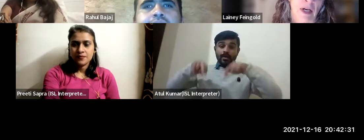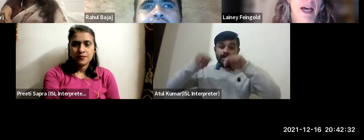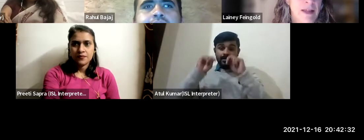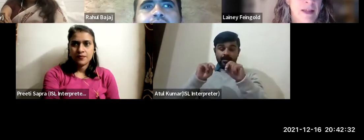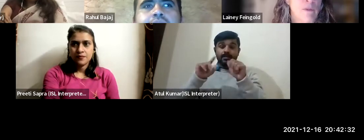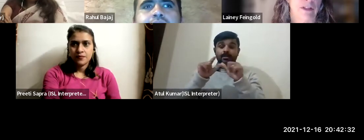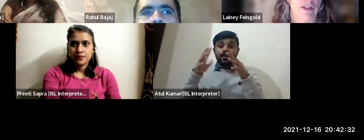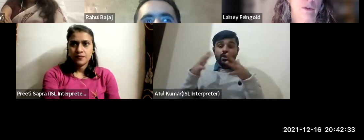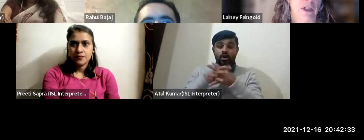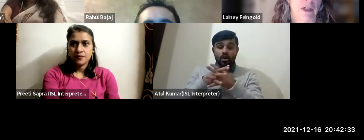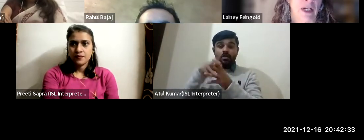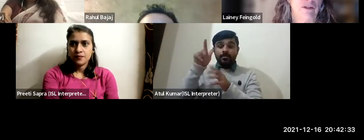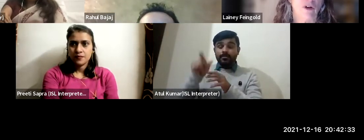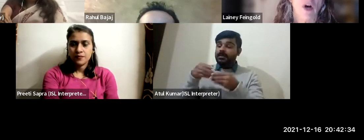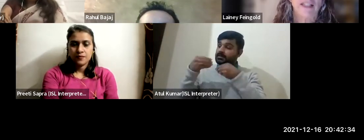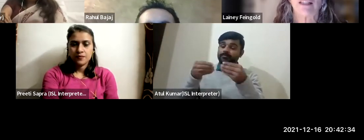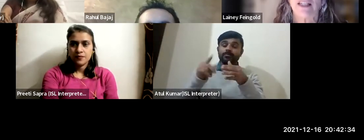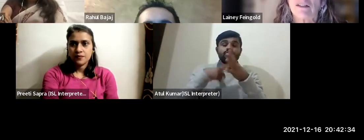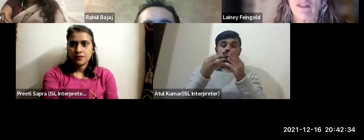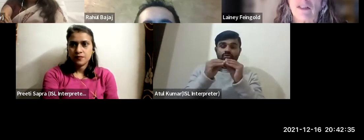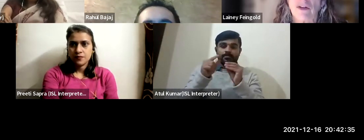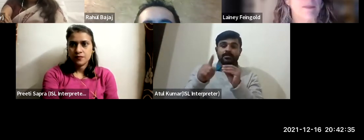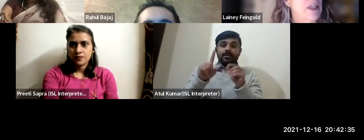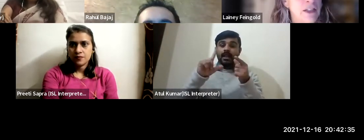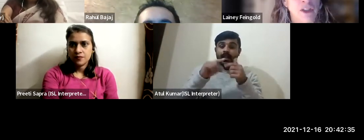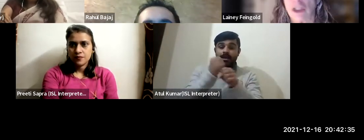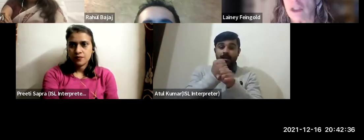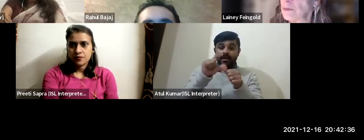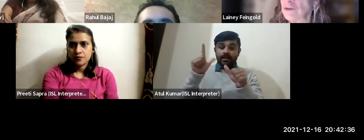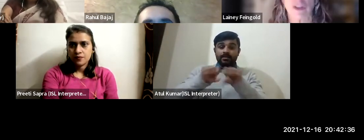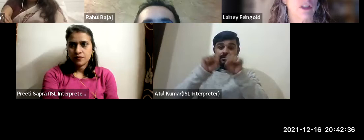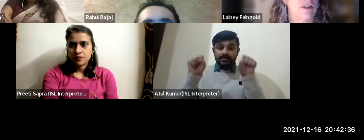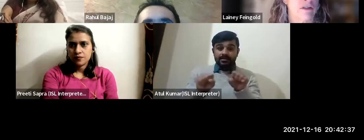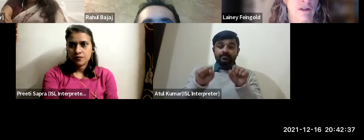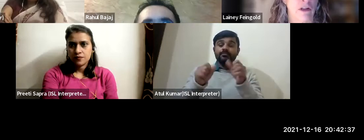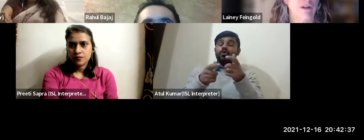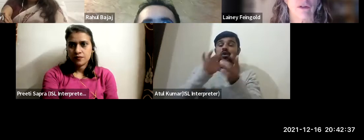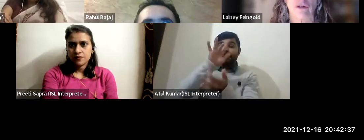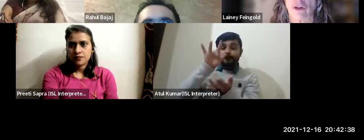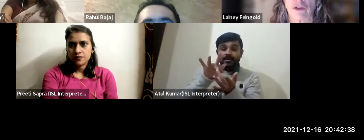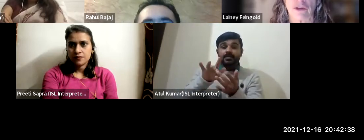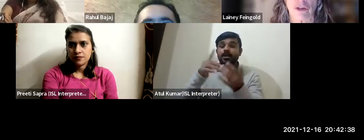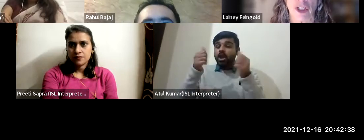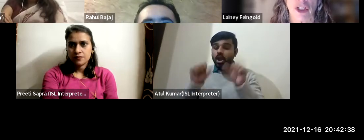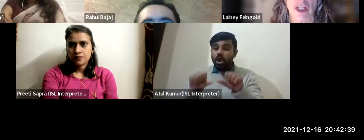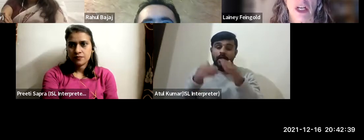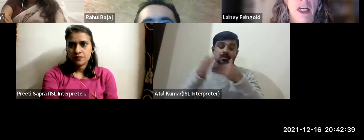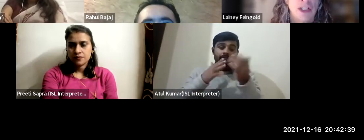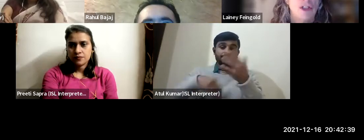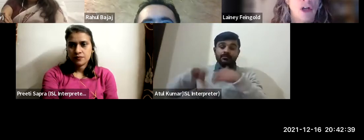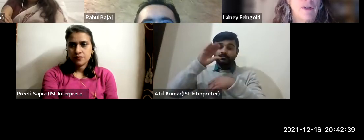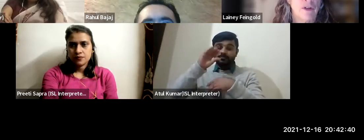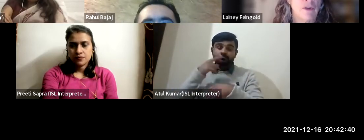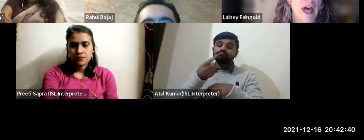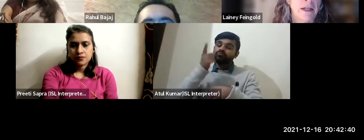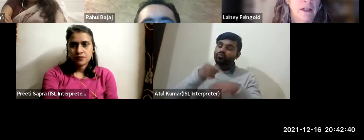job, and they wanted to do it. And so the legal system, mediation, arbitration, lawsuits, structured negotiation, it